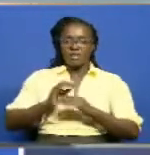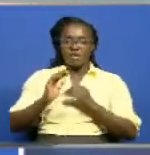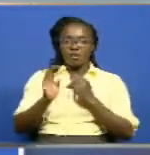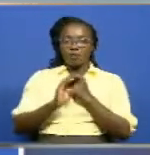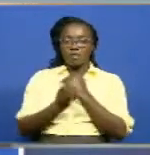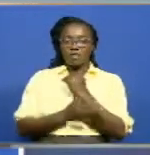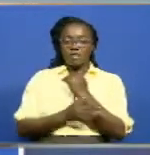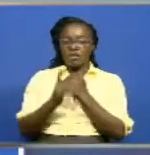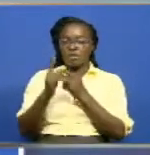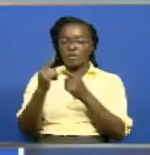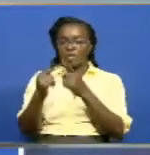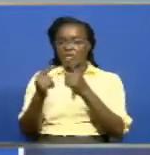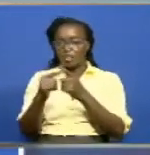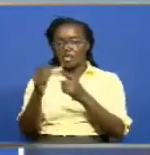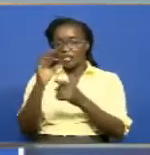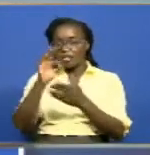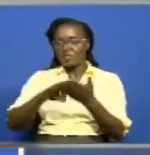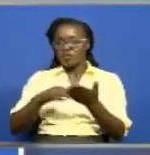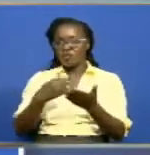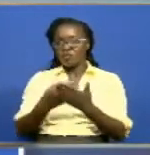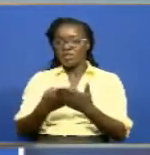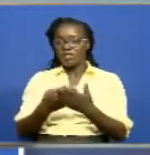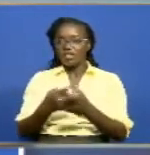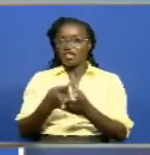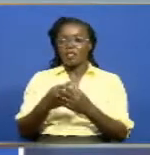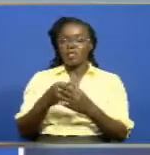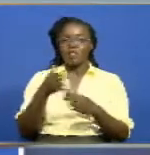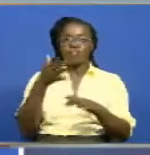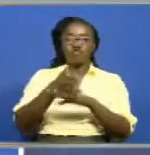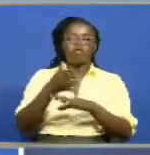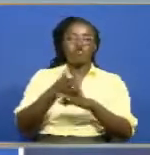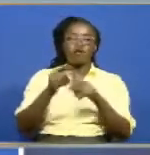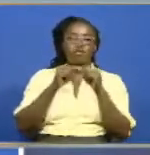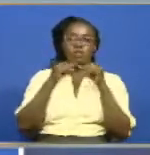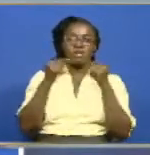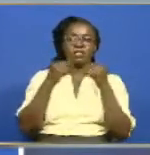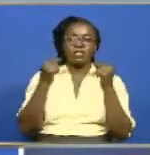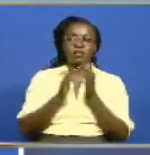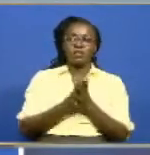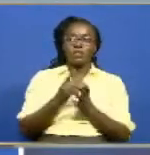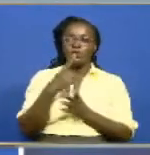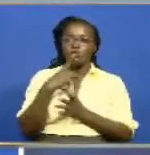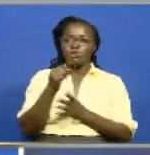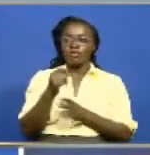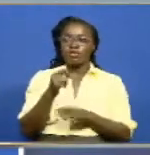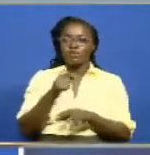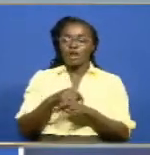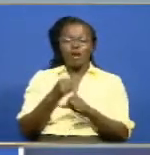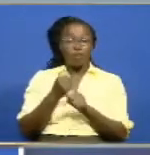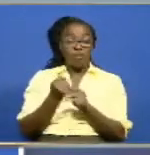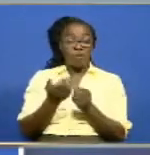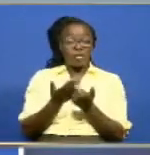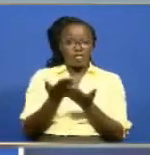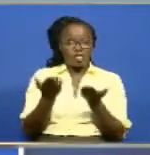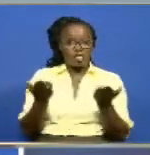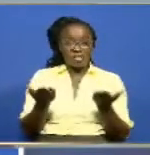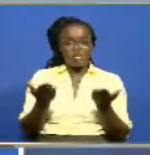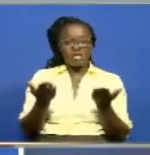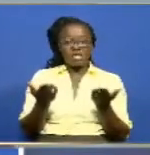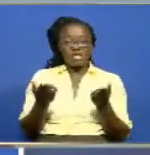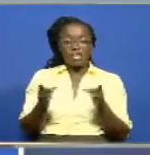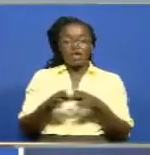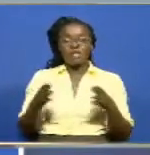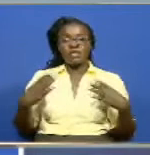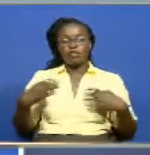doesn't conceive, then you automatically, you are a fake pastor. So when we are doing these things as the people